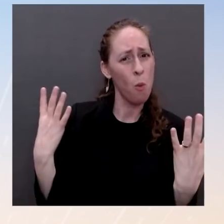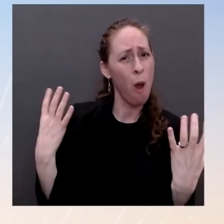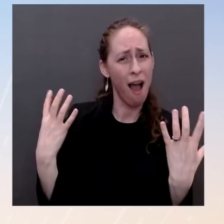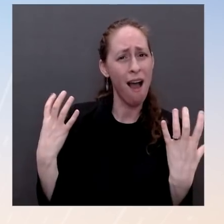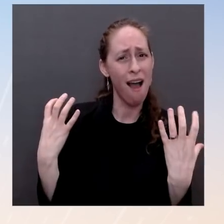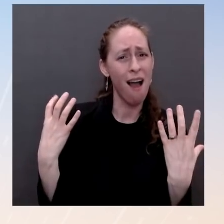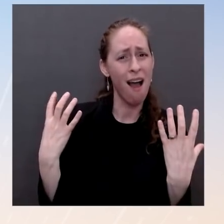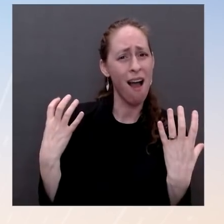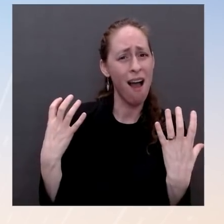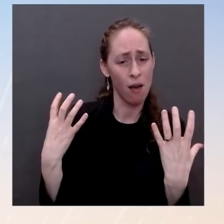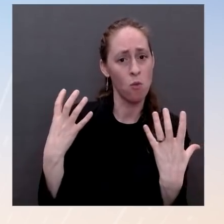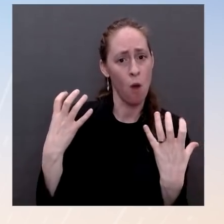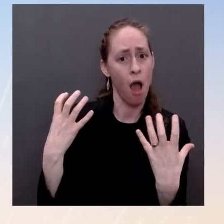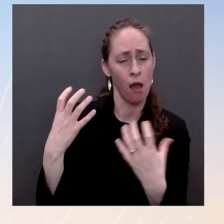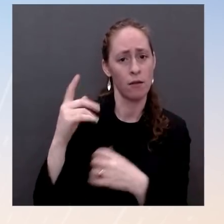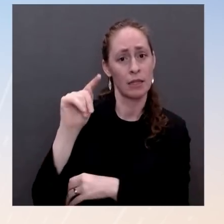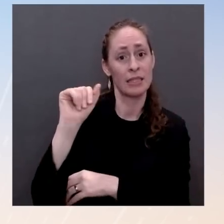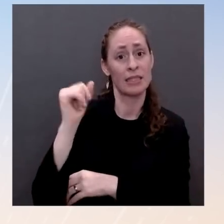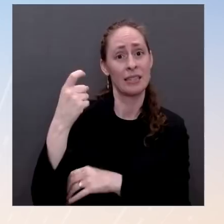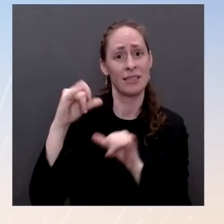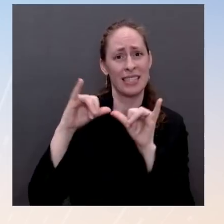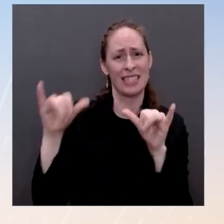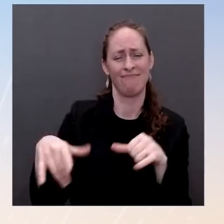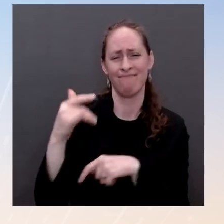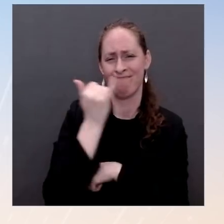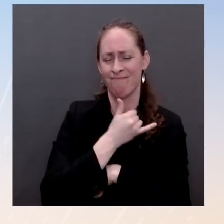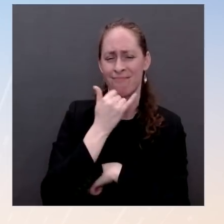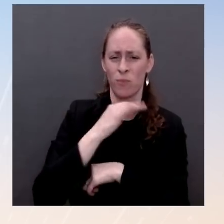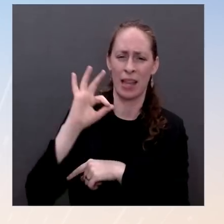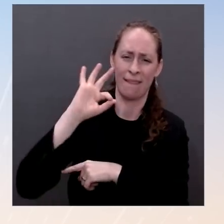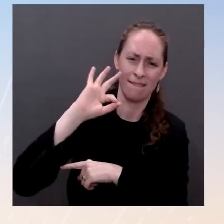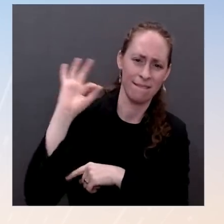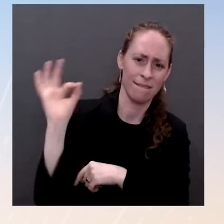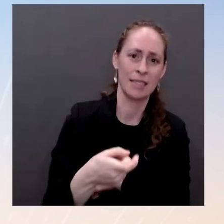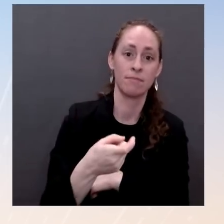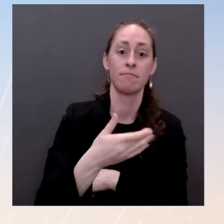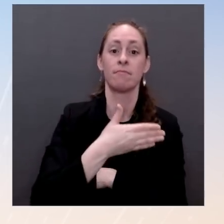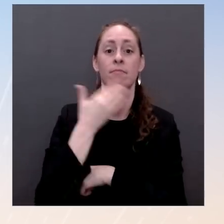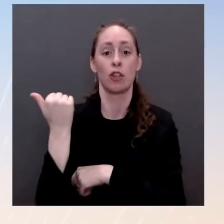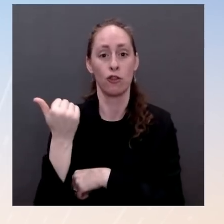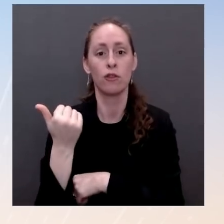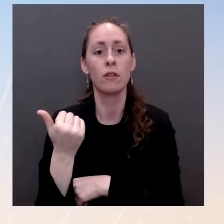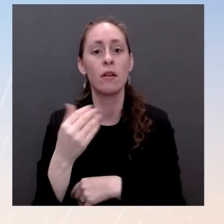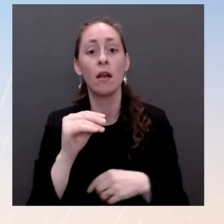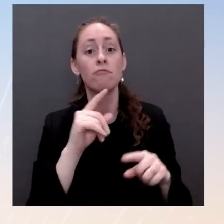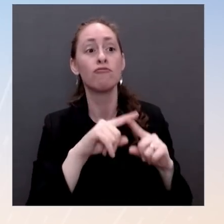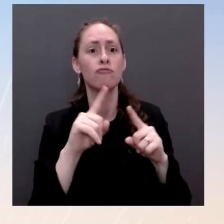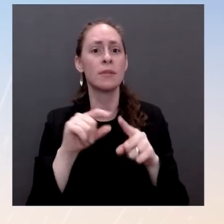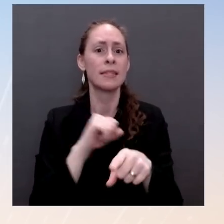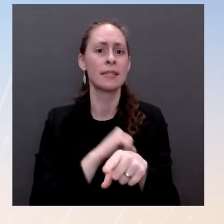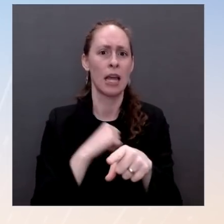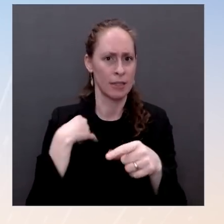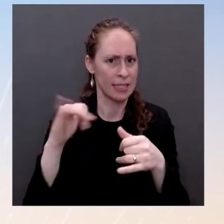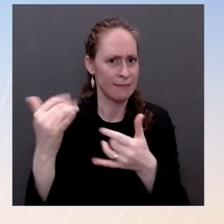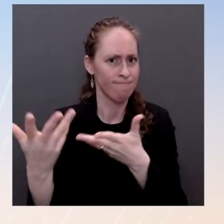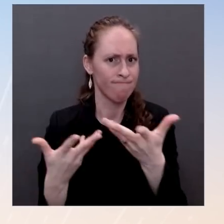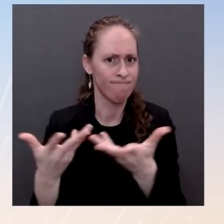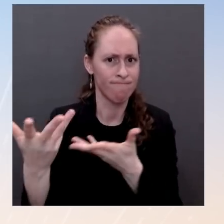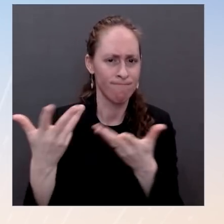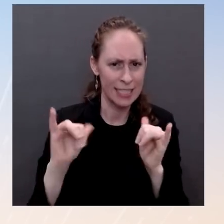work in lockstep and in partnership with a range of senators, and they're having their own discussions about moving these efforts